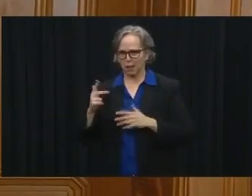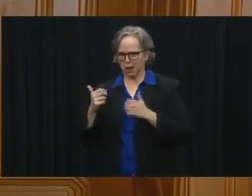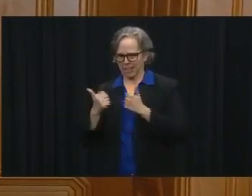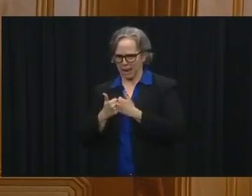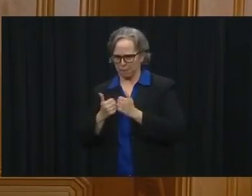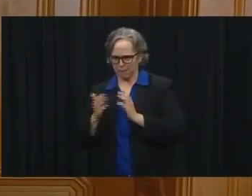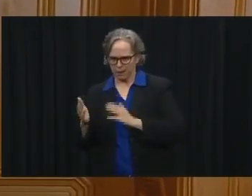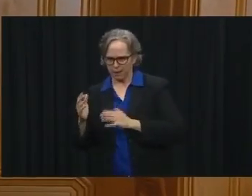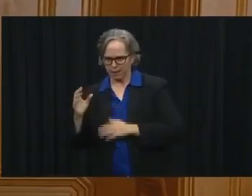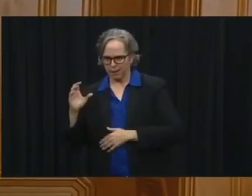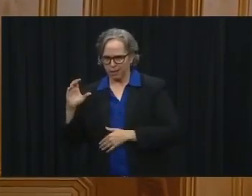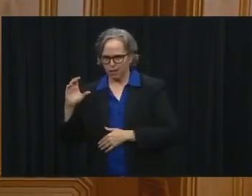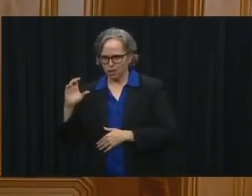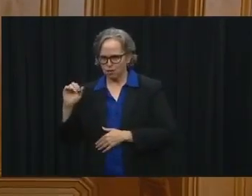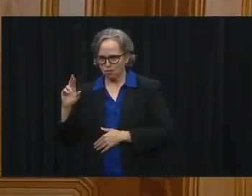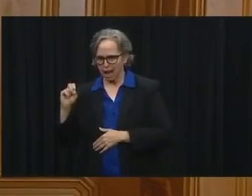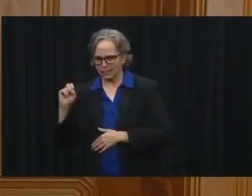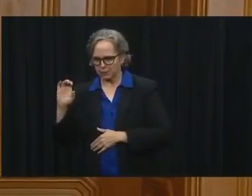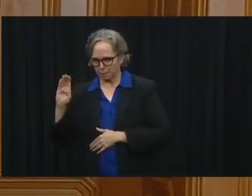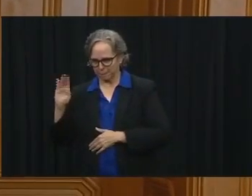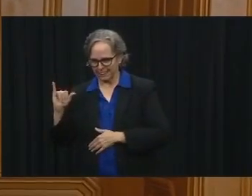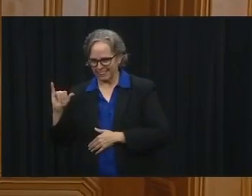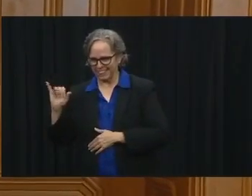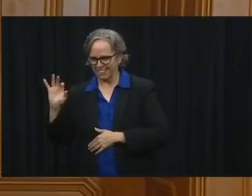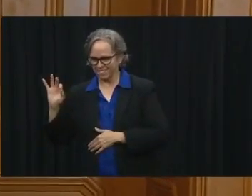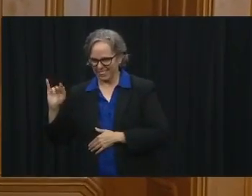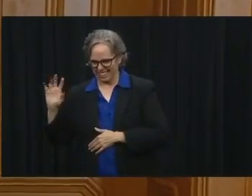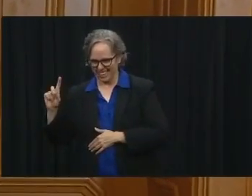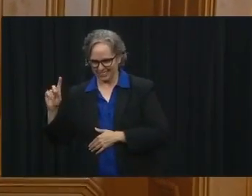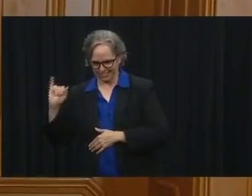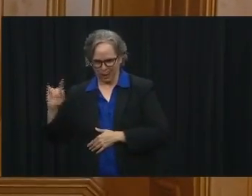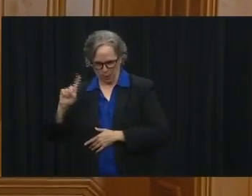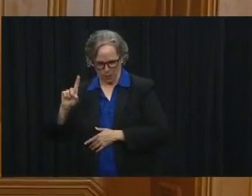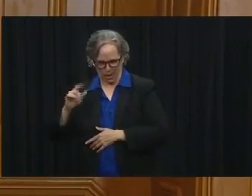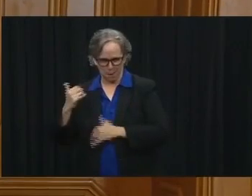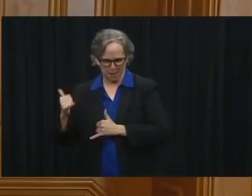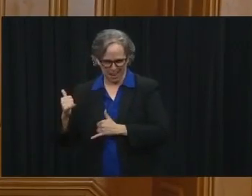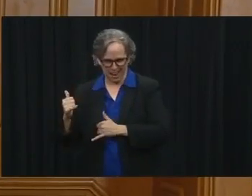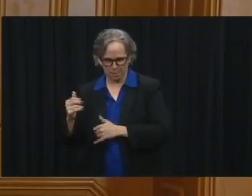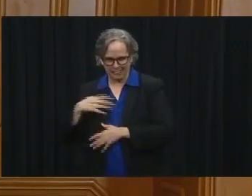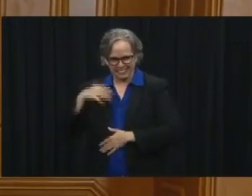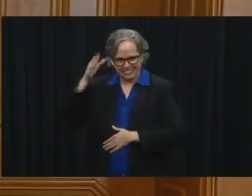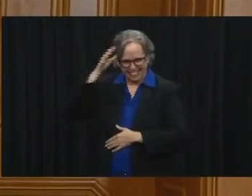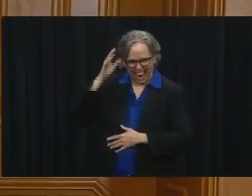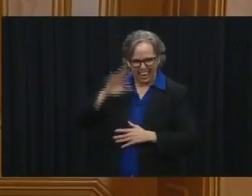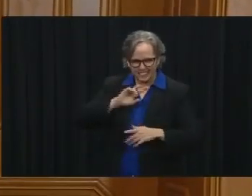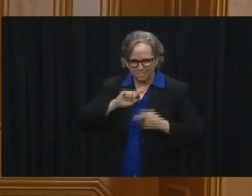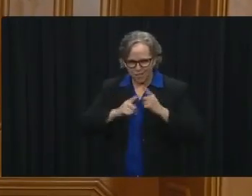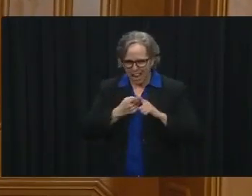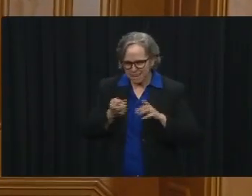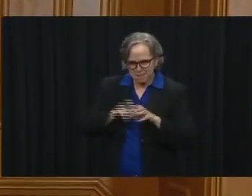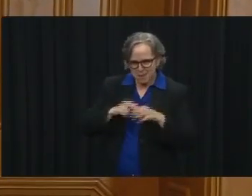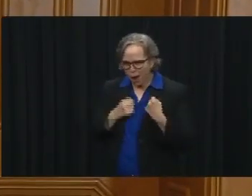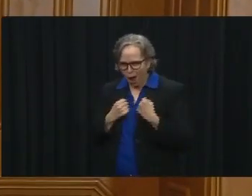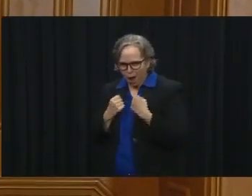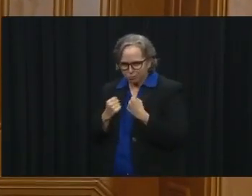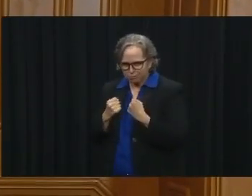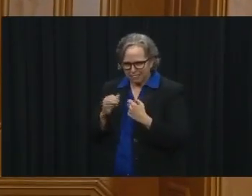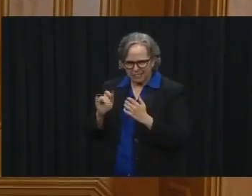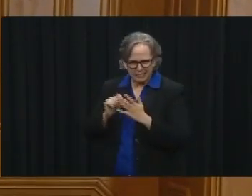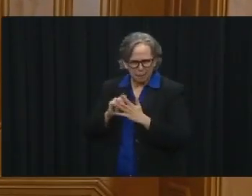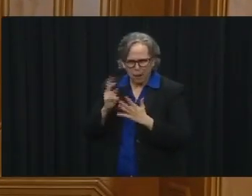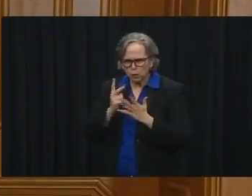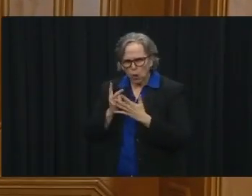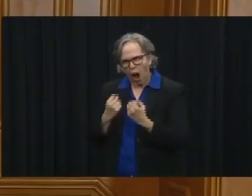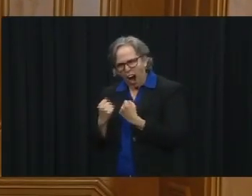buddy got in a car, and in those days it was at least a 2-hour drive from Yellow Springs to down Route 42